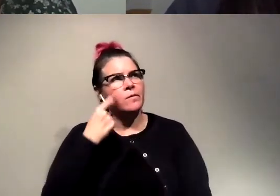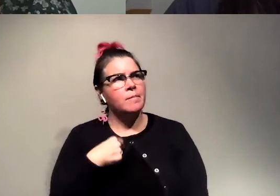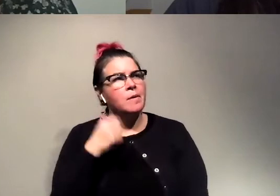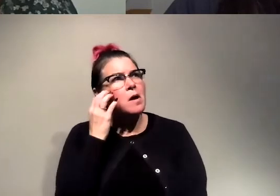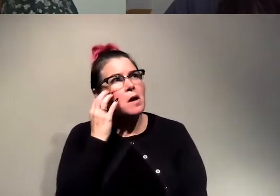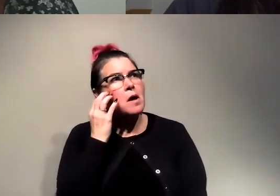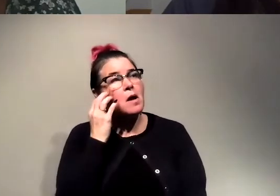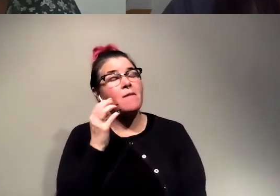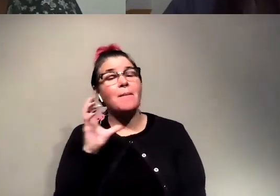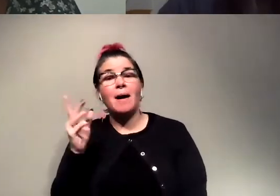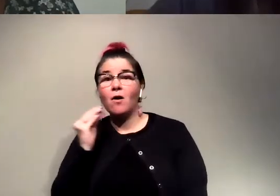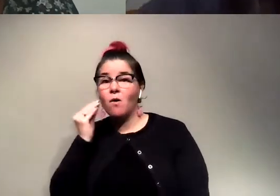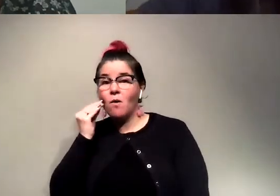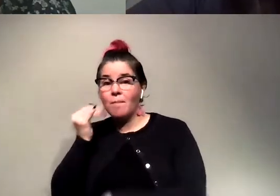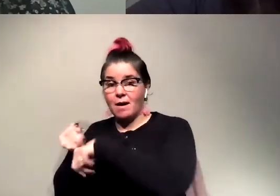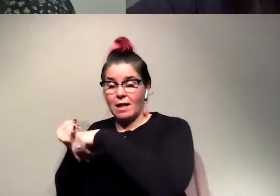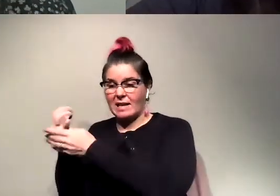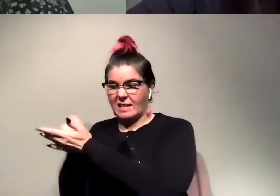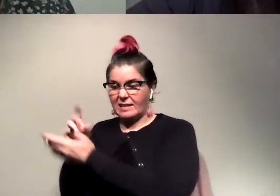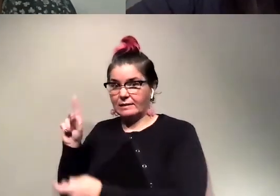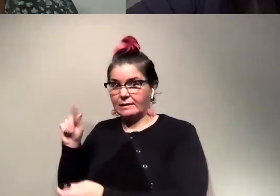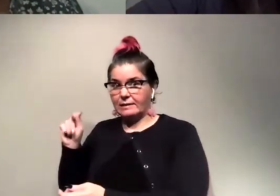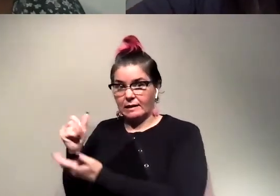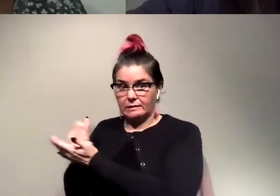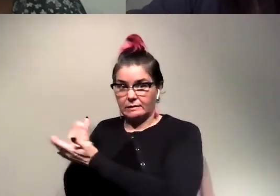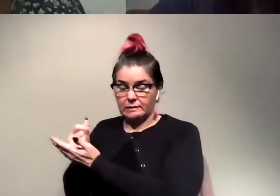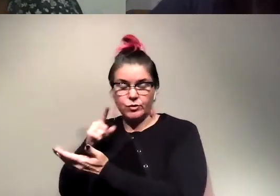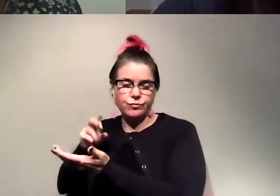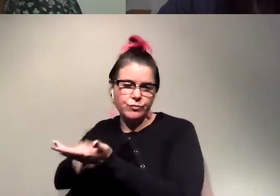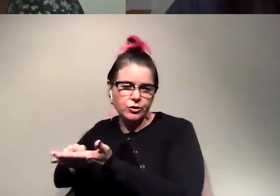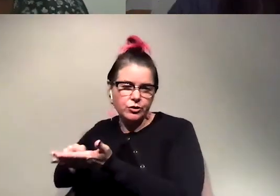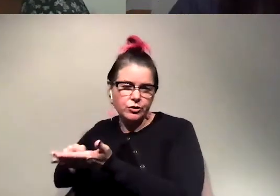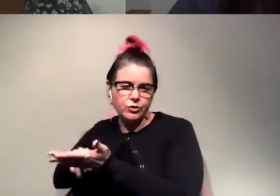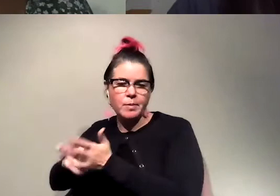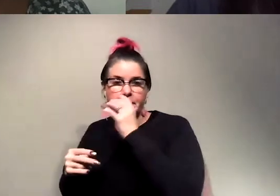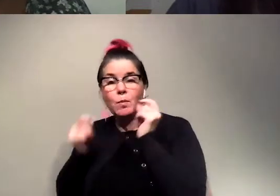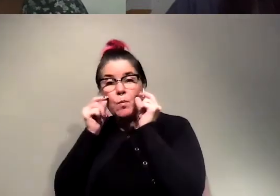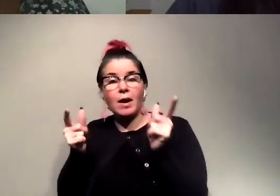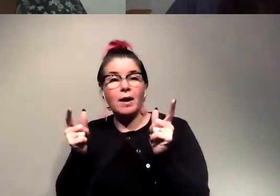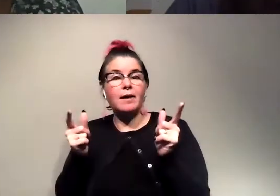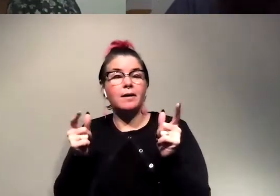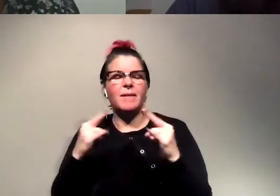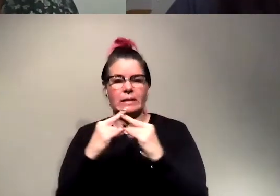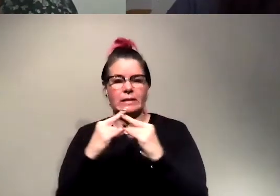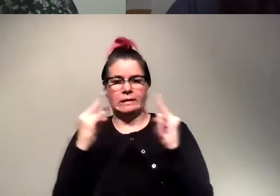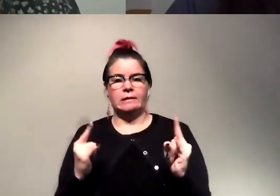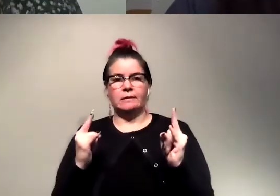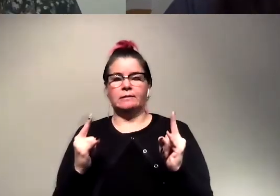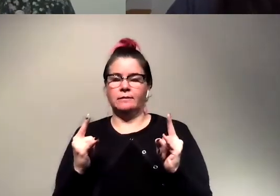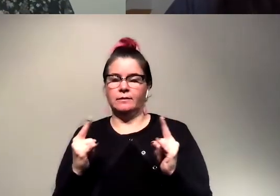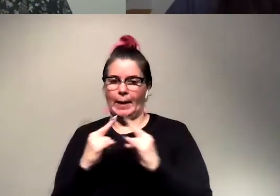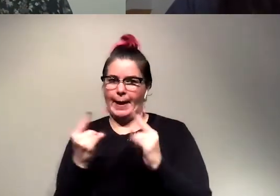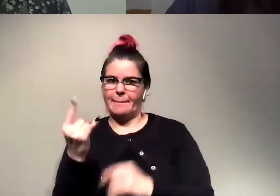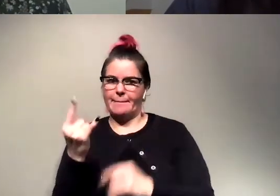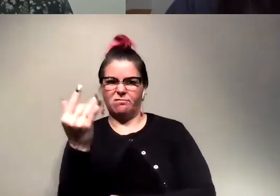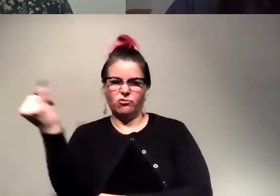back home collecting data for my research, it would be I wake up and I had a tent, so I was like camping in the jungle. Wake